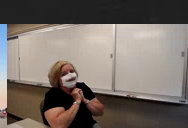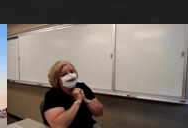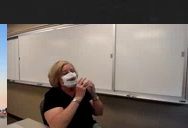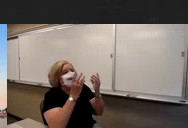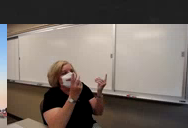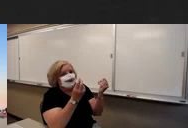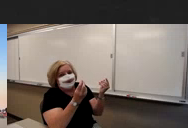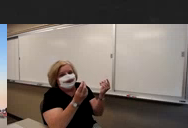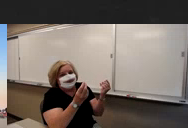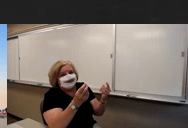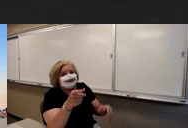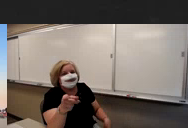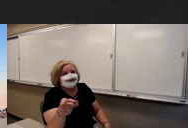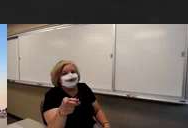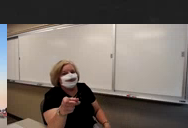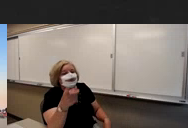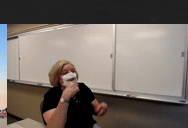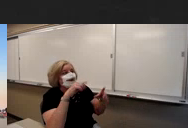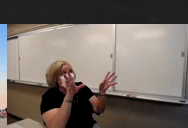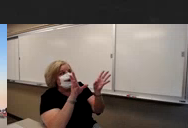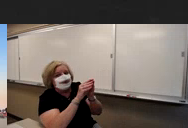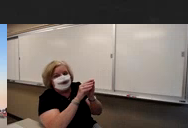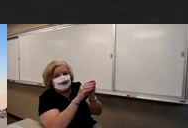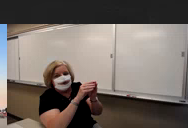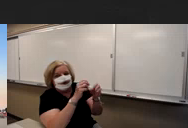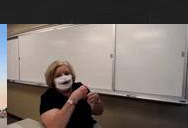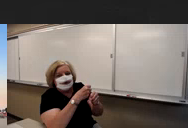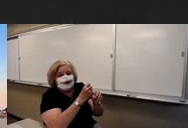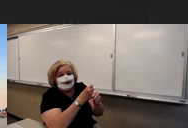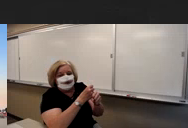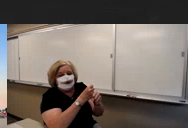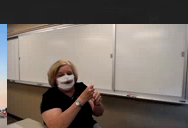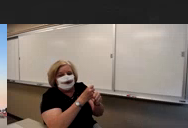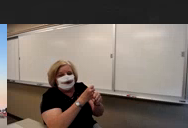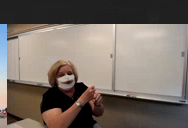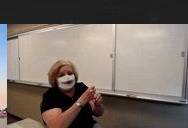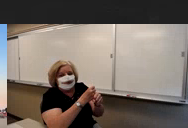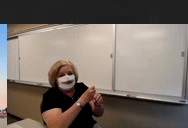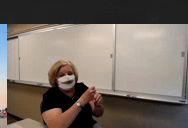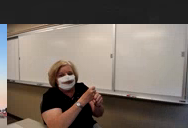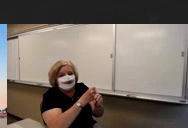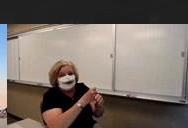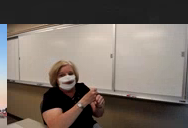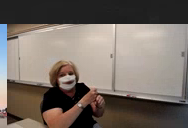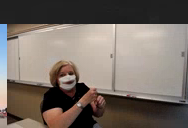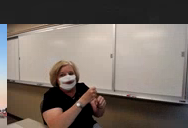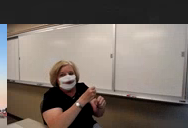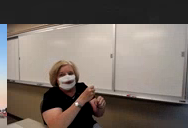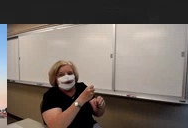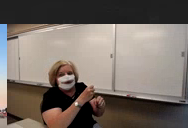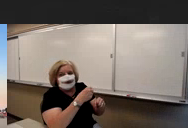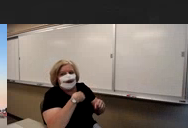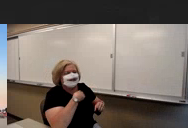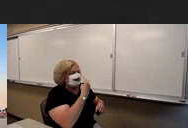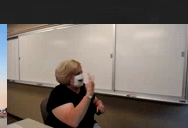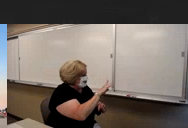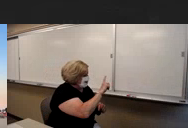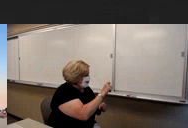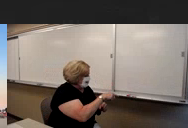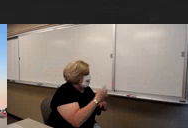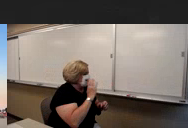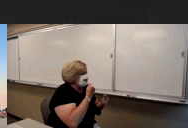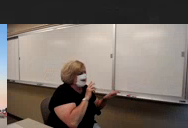All right, so when you're creating, Jamie, I just saw your thing, so I'll try responding later. I saw that come up. Okay,